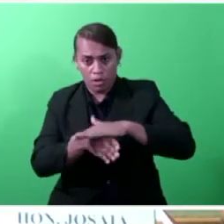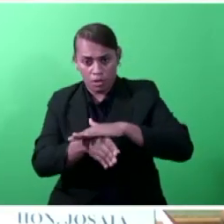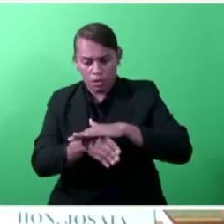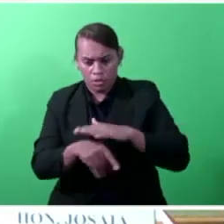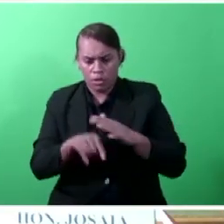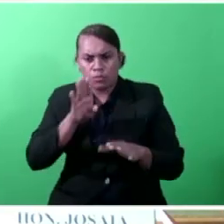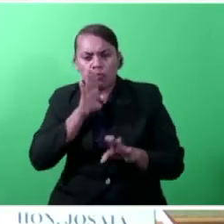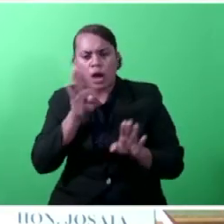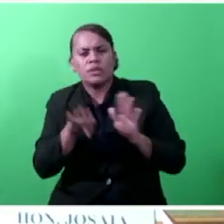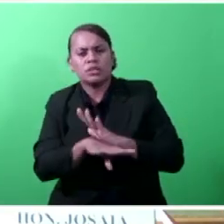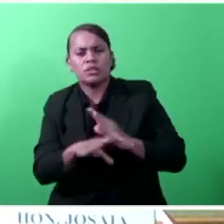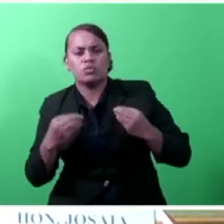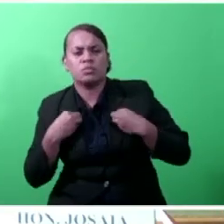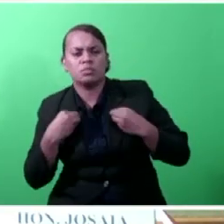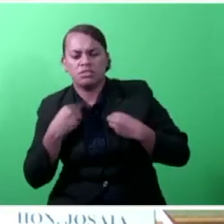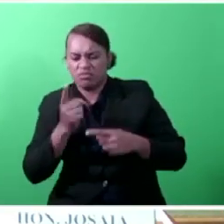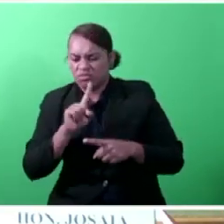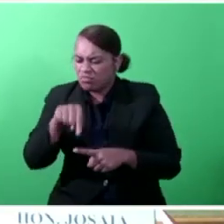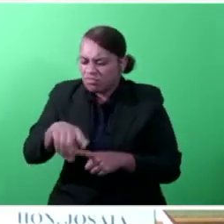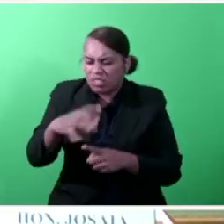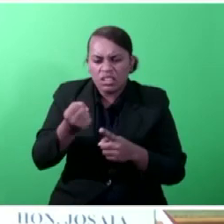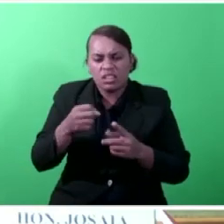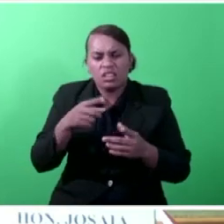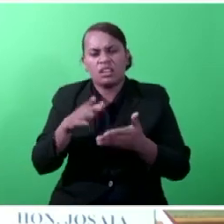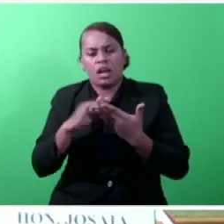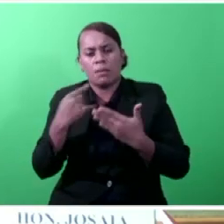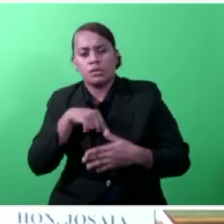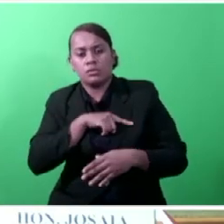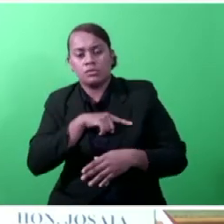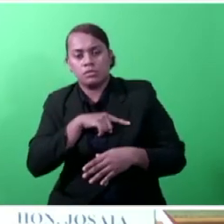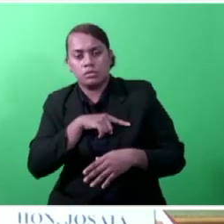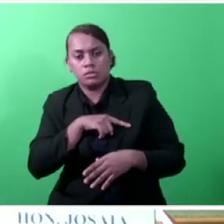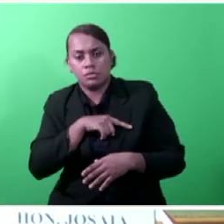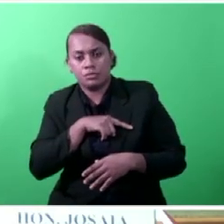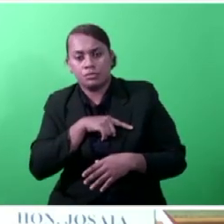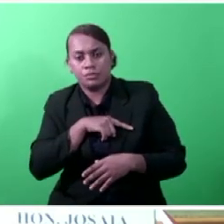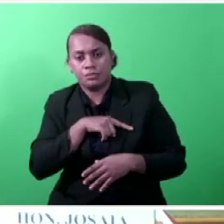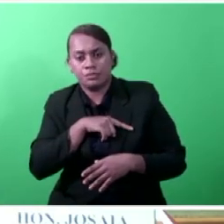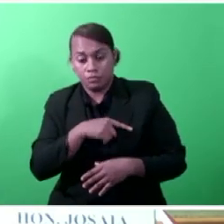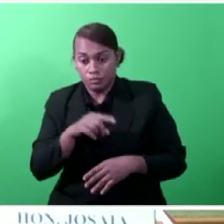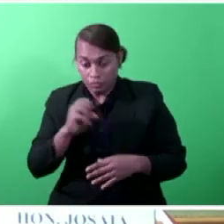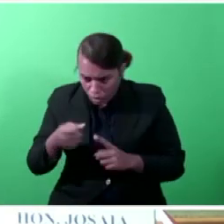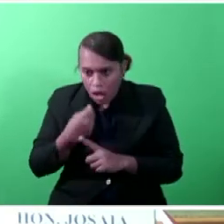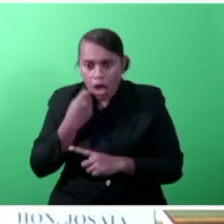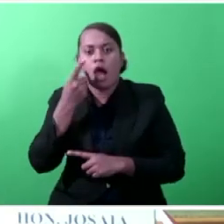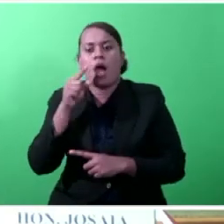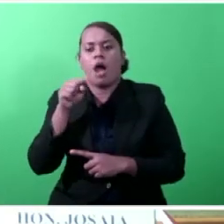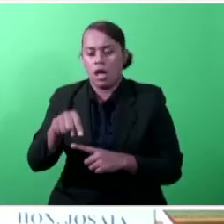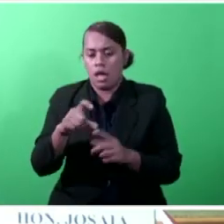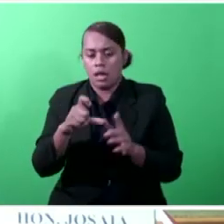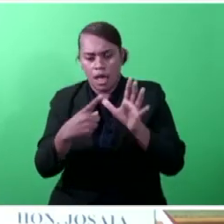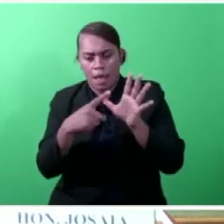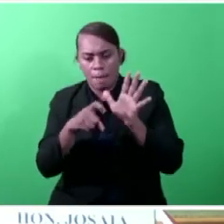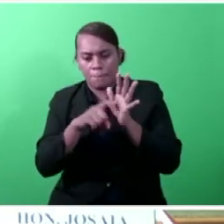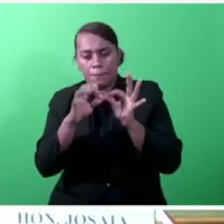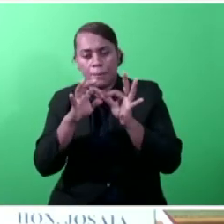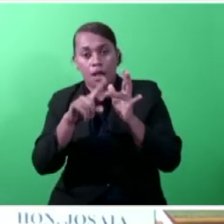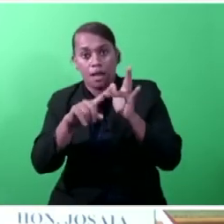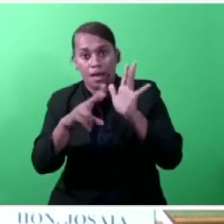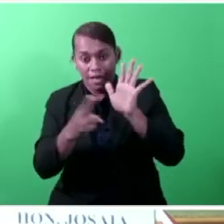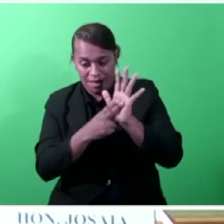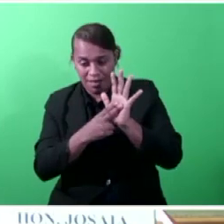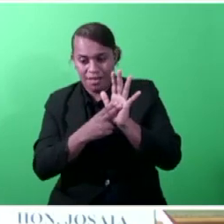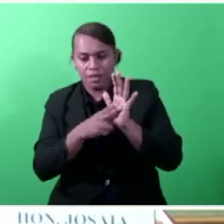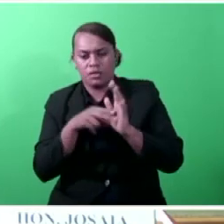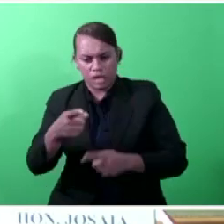take opportunities vis-à-vis the climate change bill, and of course an understanding of carbon trading itself, because there are enormous opportunities for us